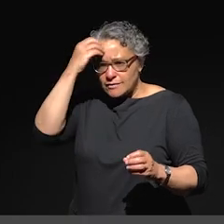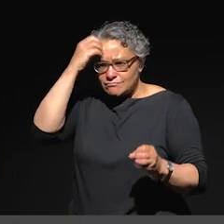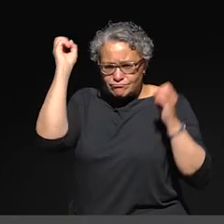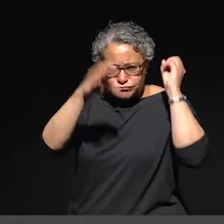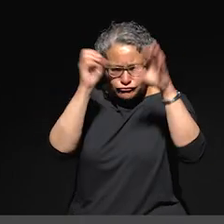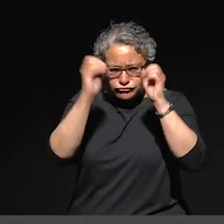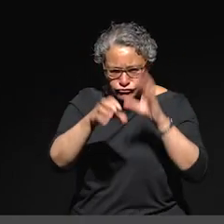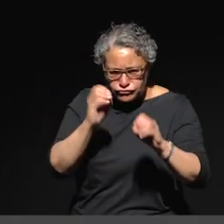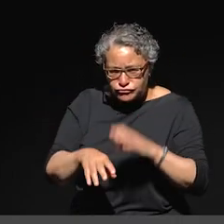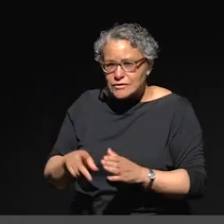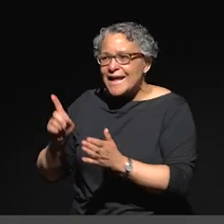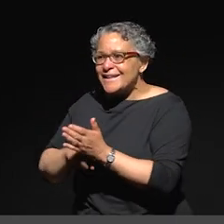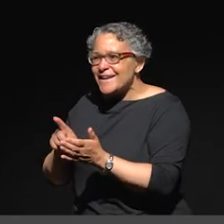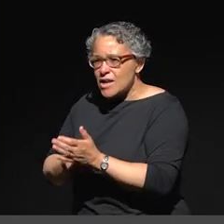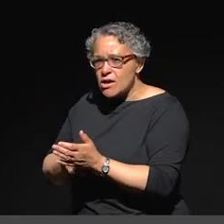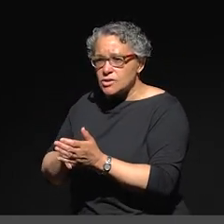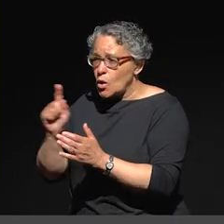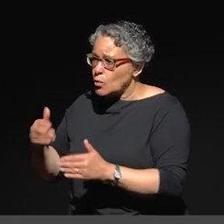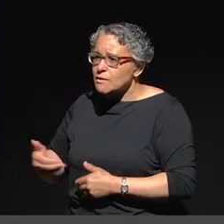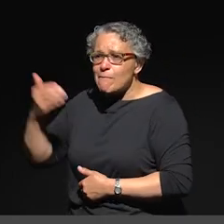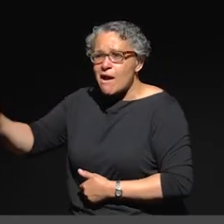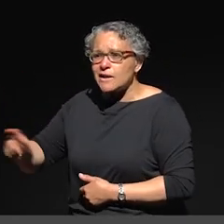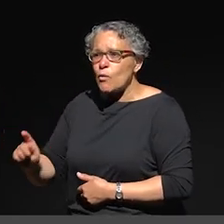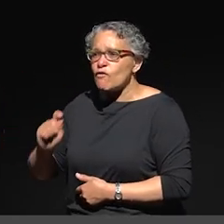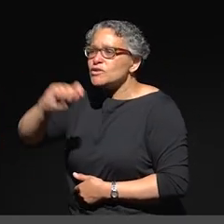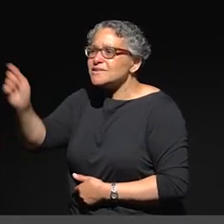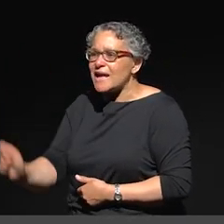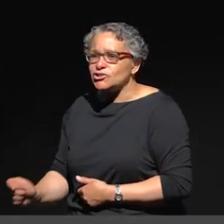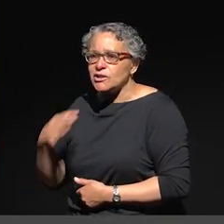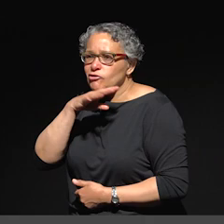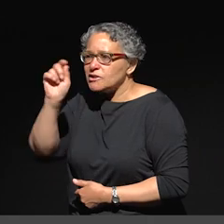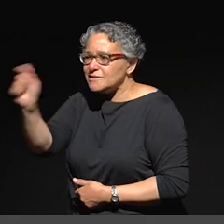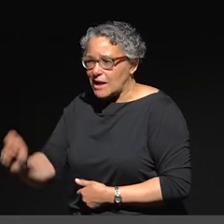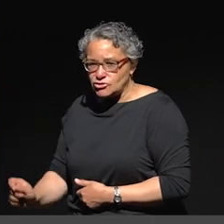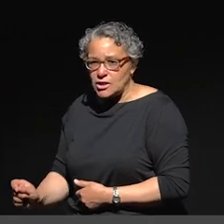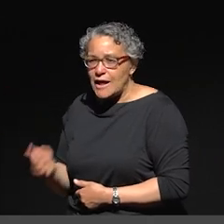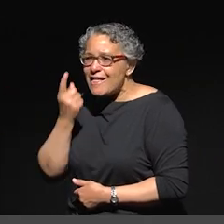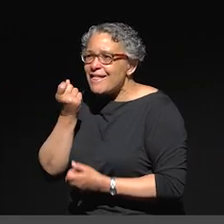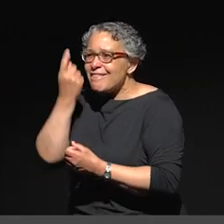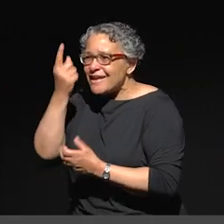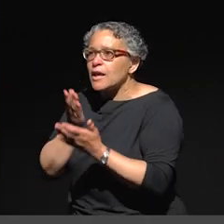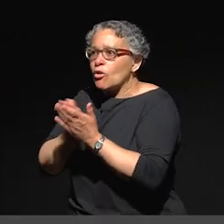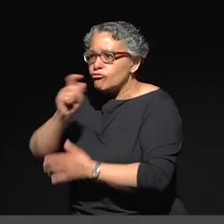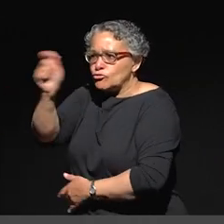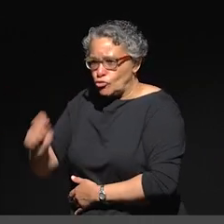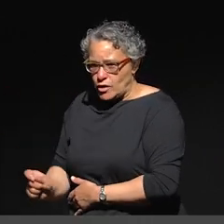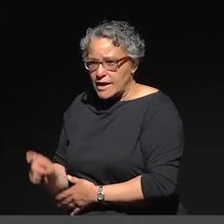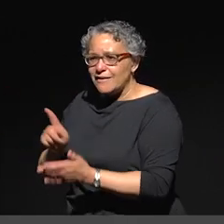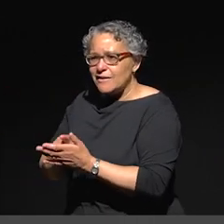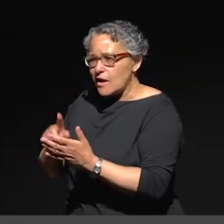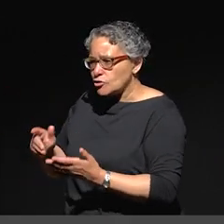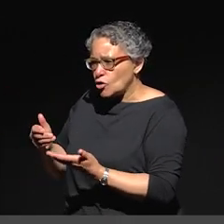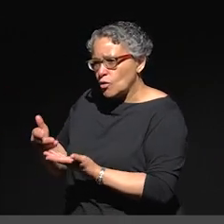Leonardo. Leonardo is the pioneer in sketching as a way of working out ideas, thinking through drawing. That's something that Leonardo really introduced into drawing,